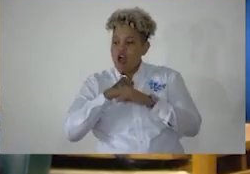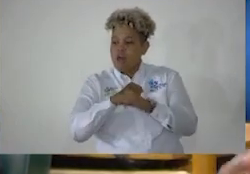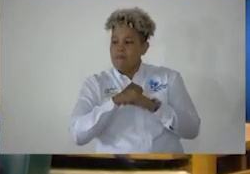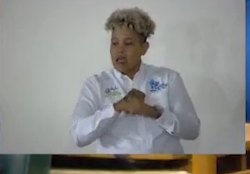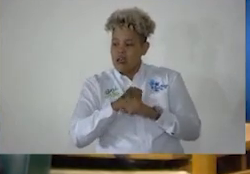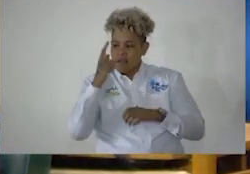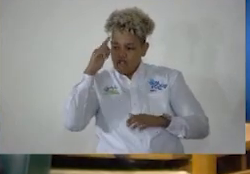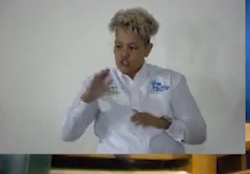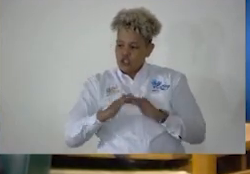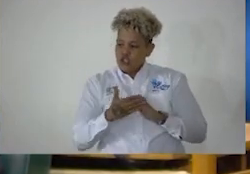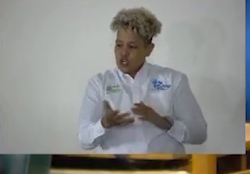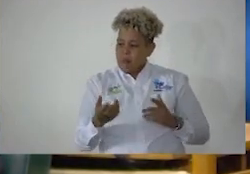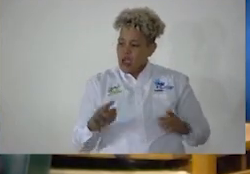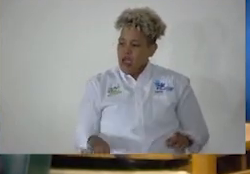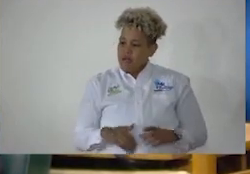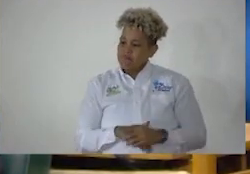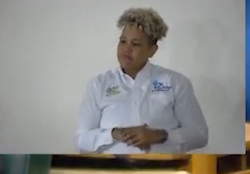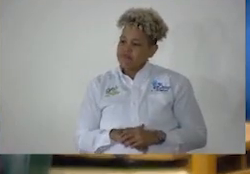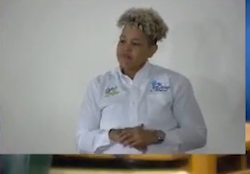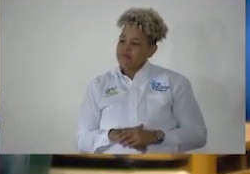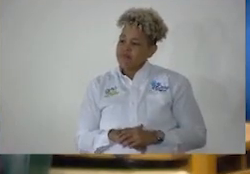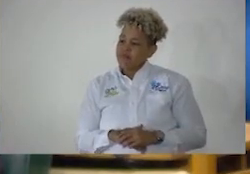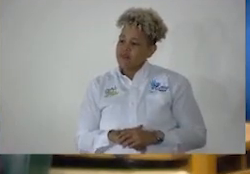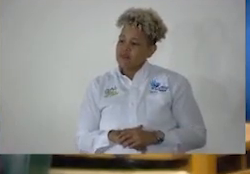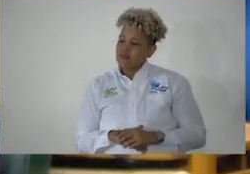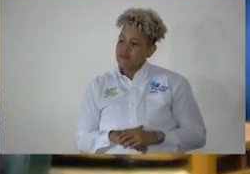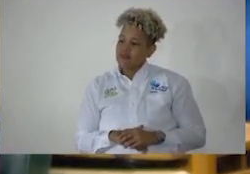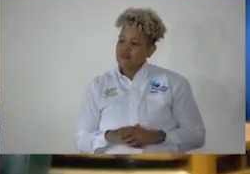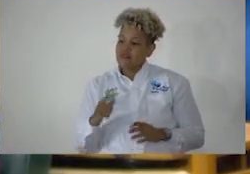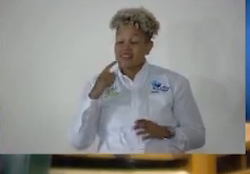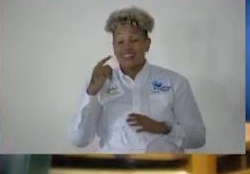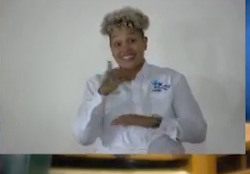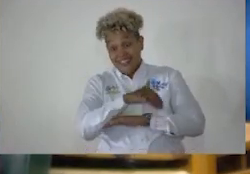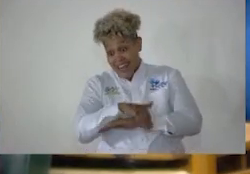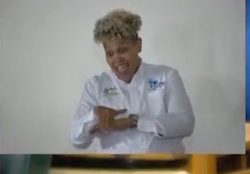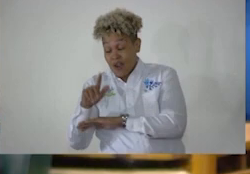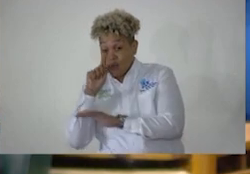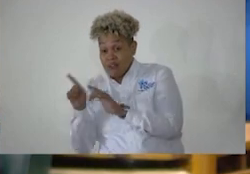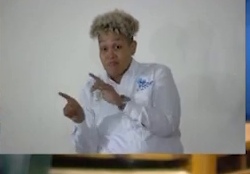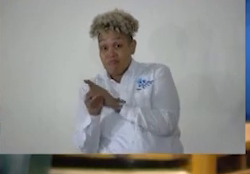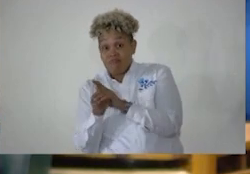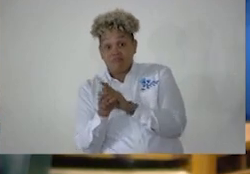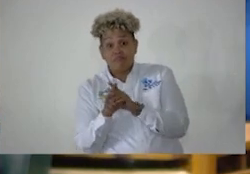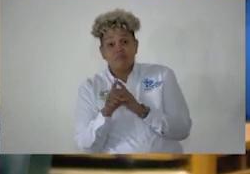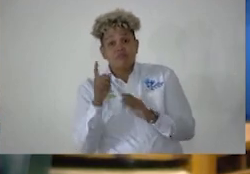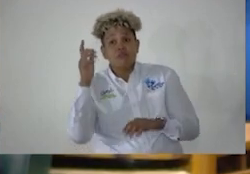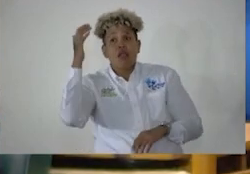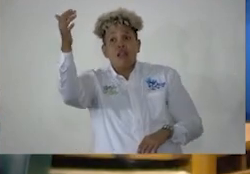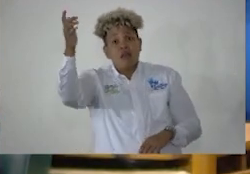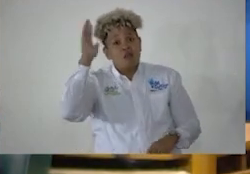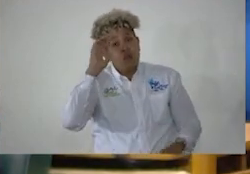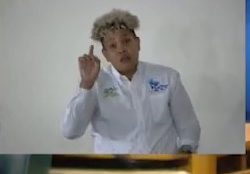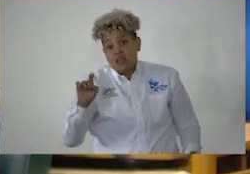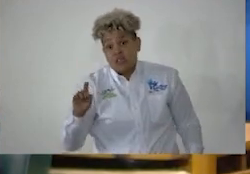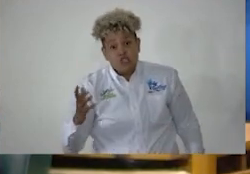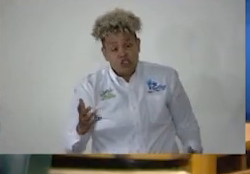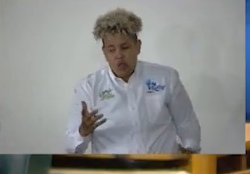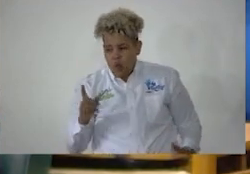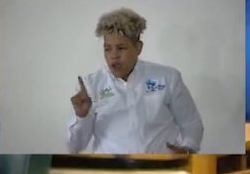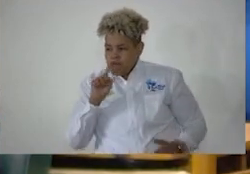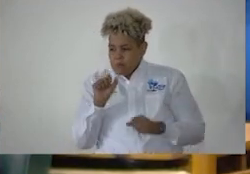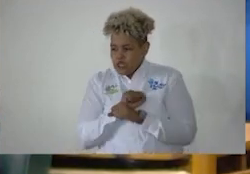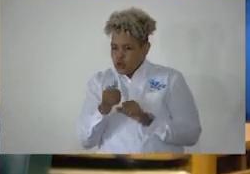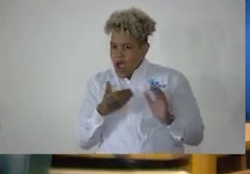for Jamaica. As night follows day, at some point, it's going to be necessary to have it. Just make sure